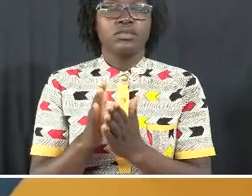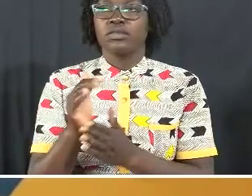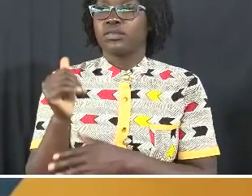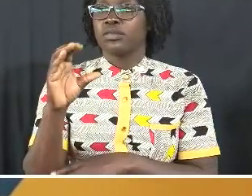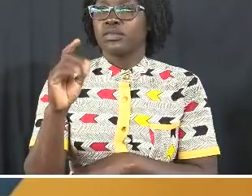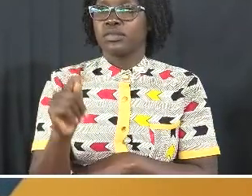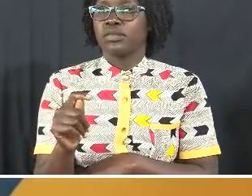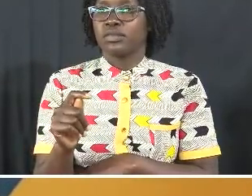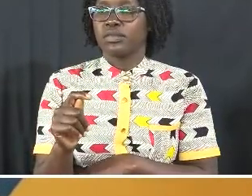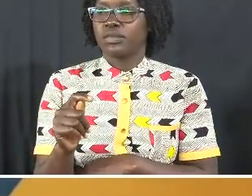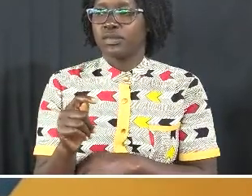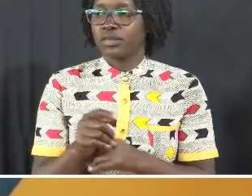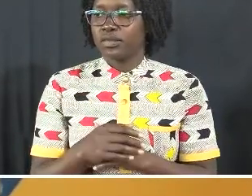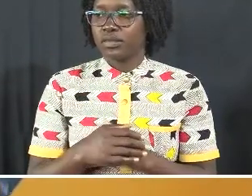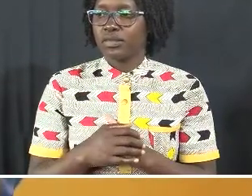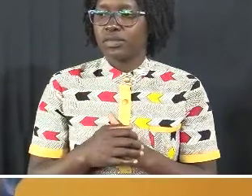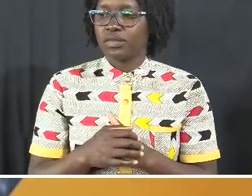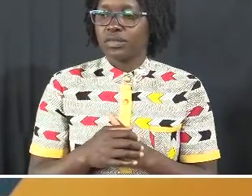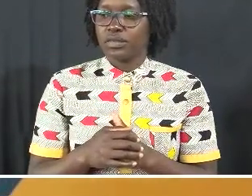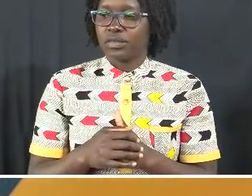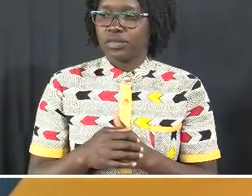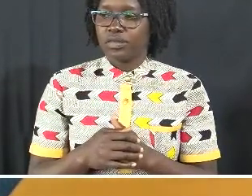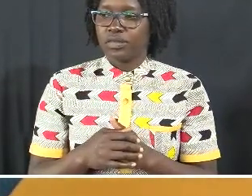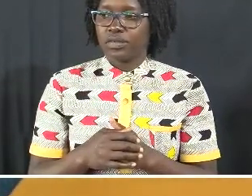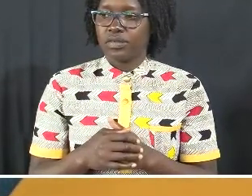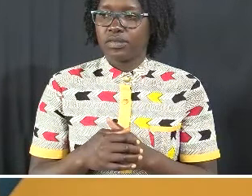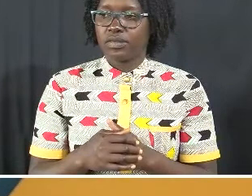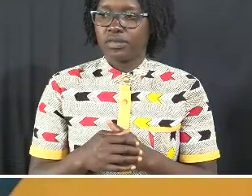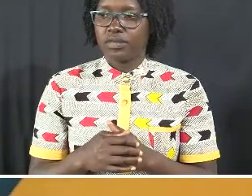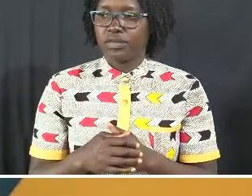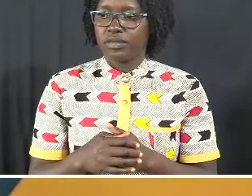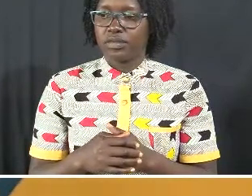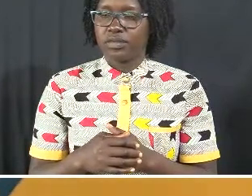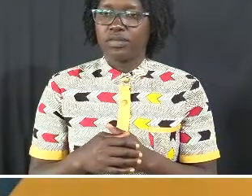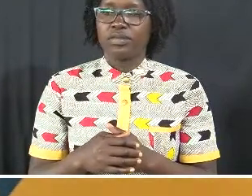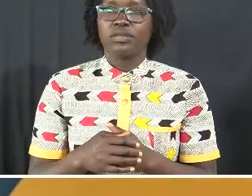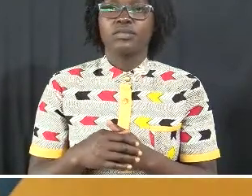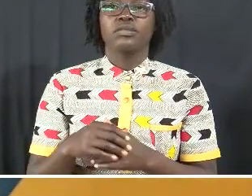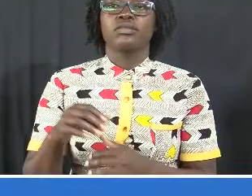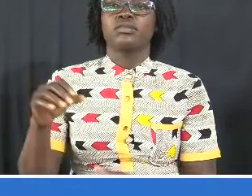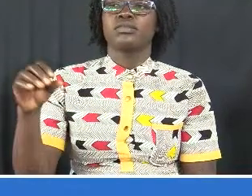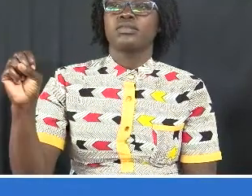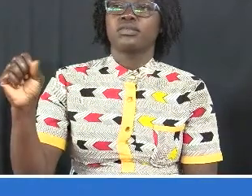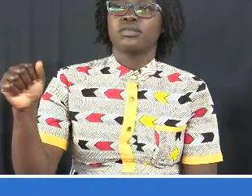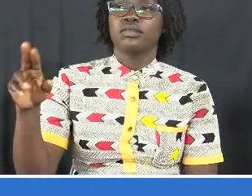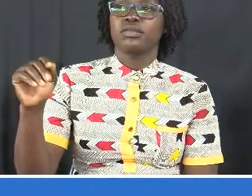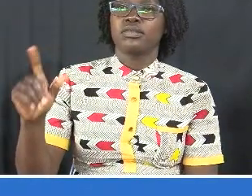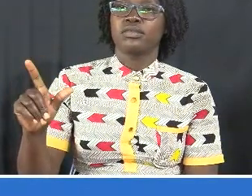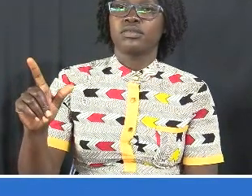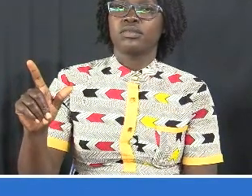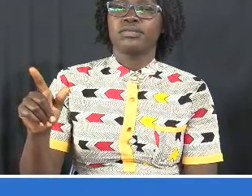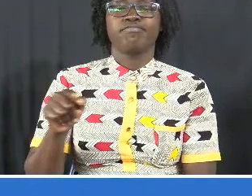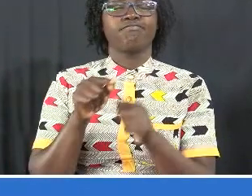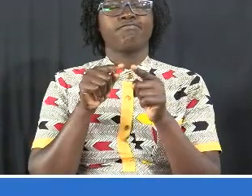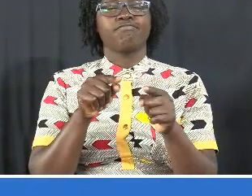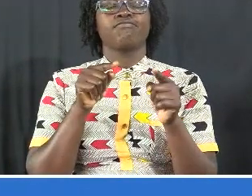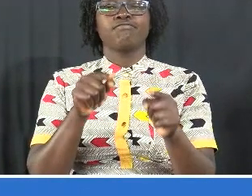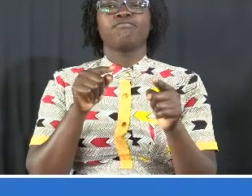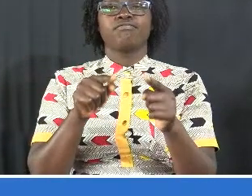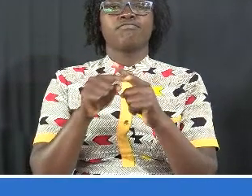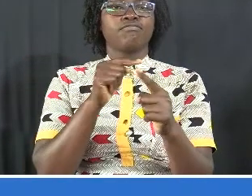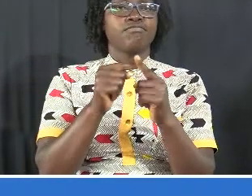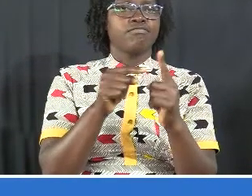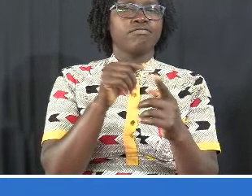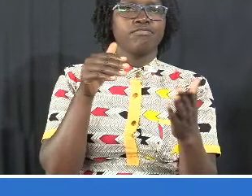will come across verse 1, and it says like this. Then Saul, still breathing threats and murder against